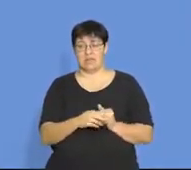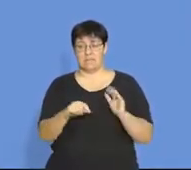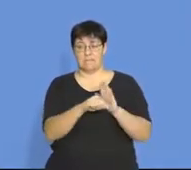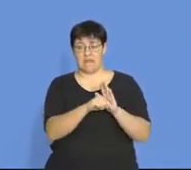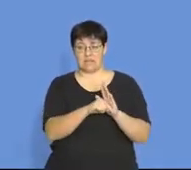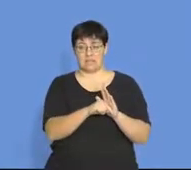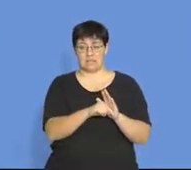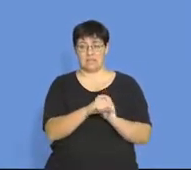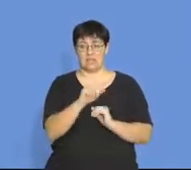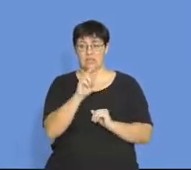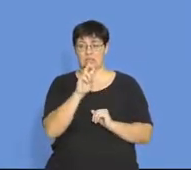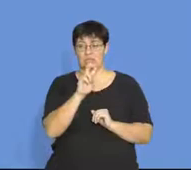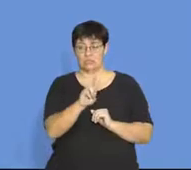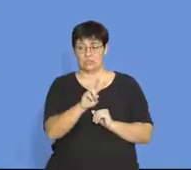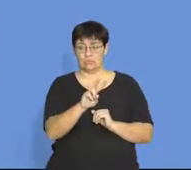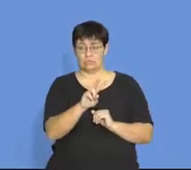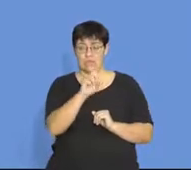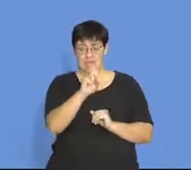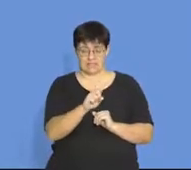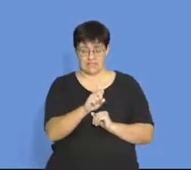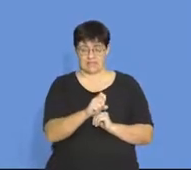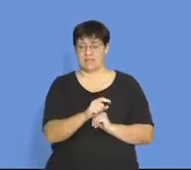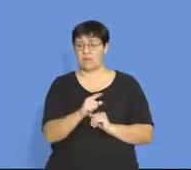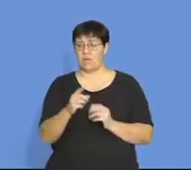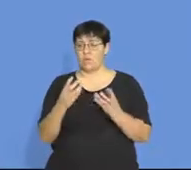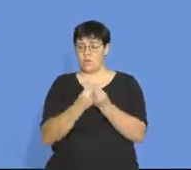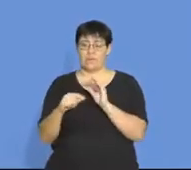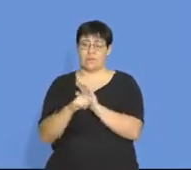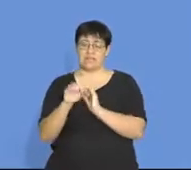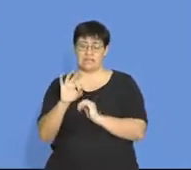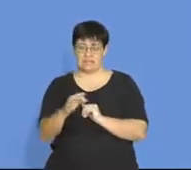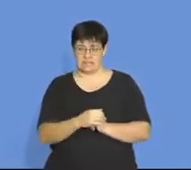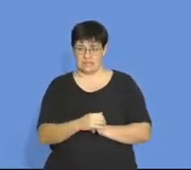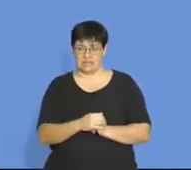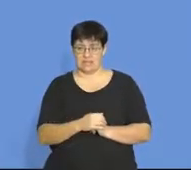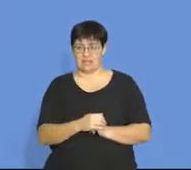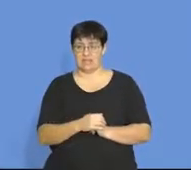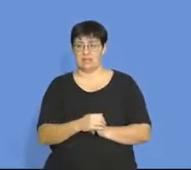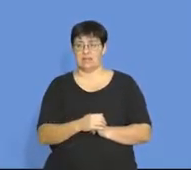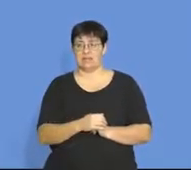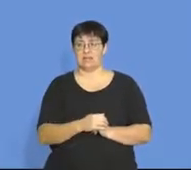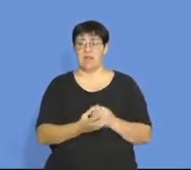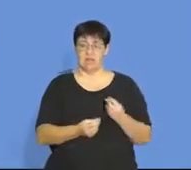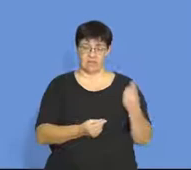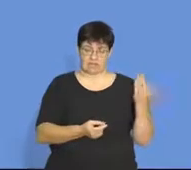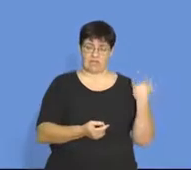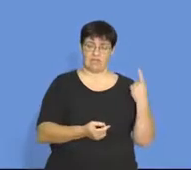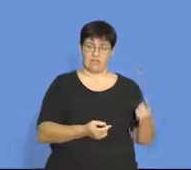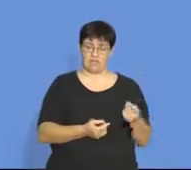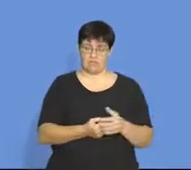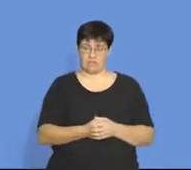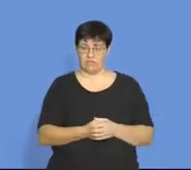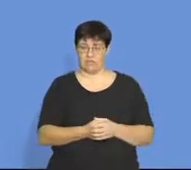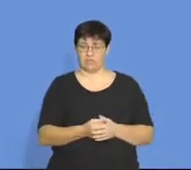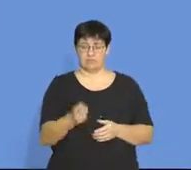here minus 2 as my x, and it goes with the negative 3. That's what